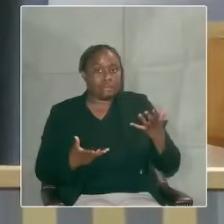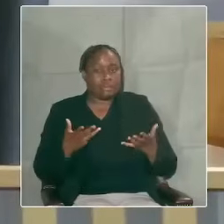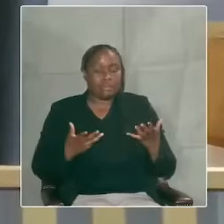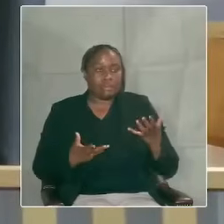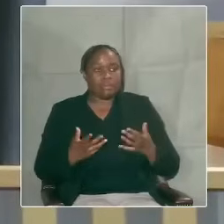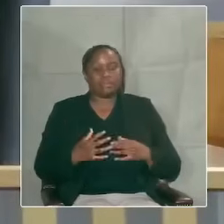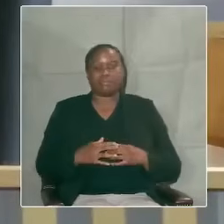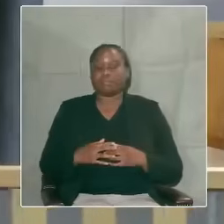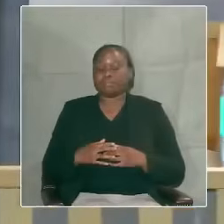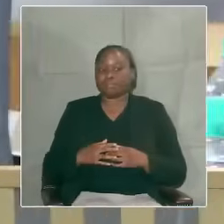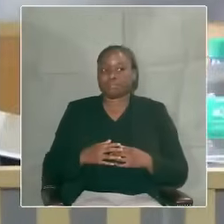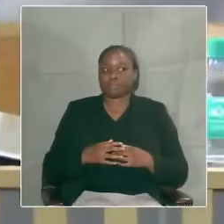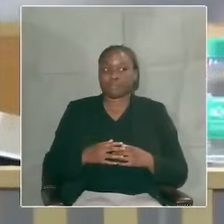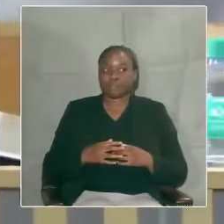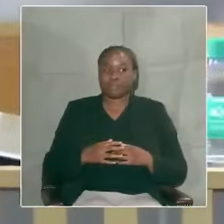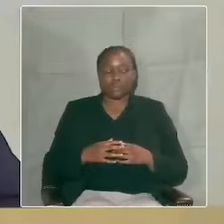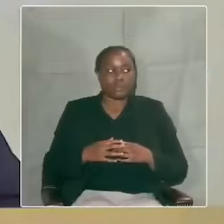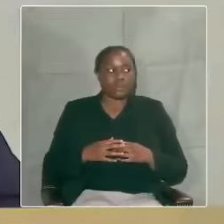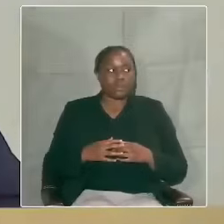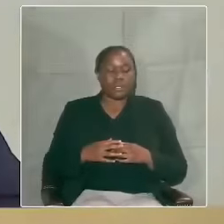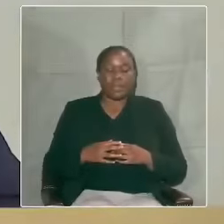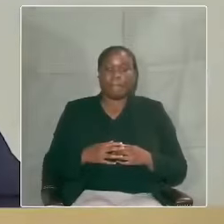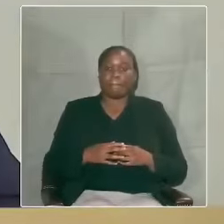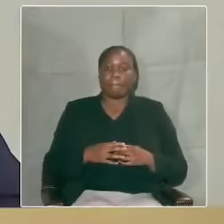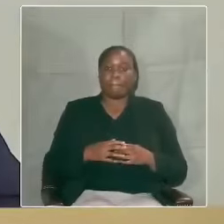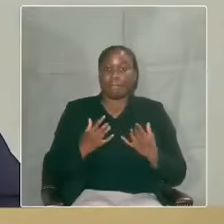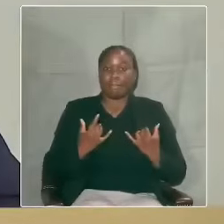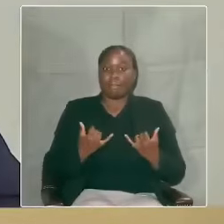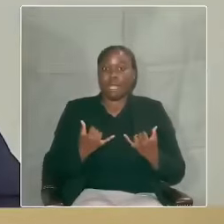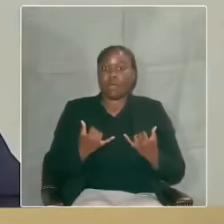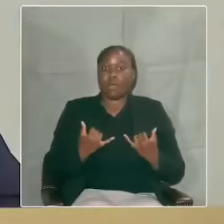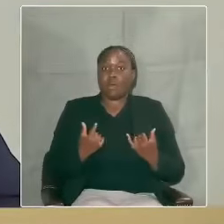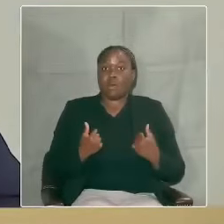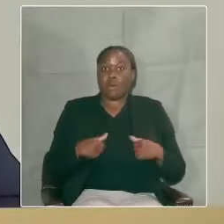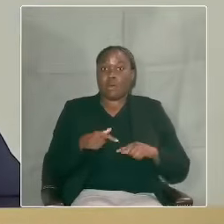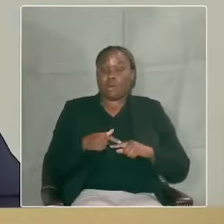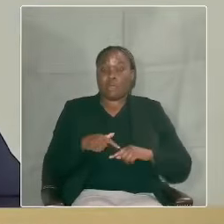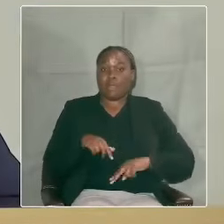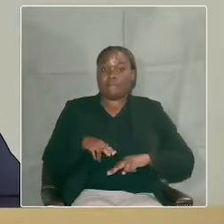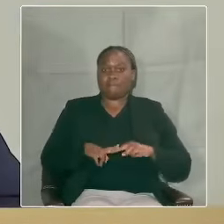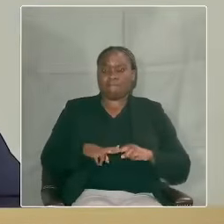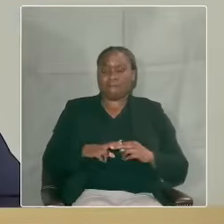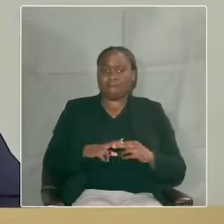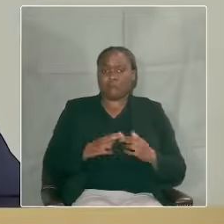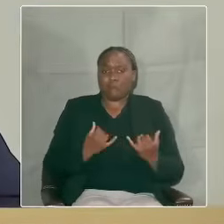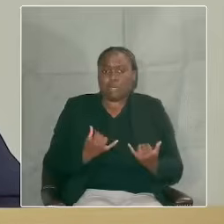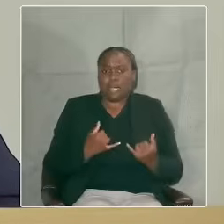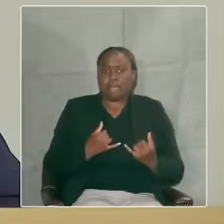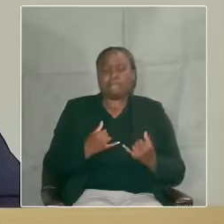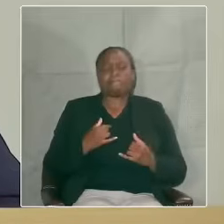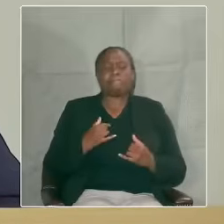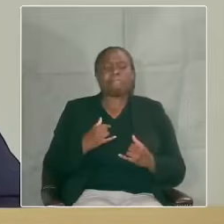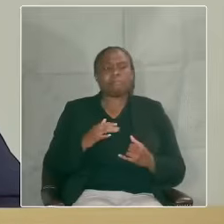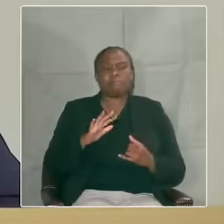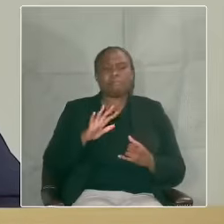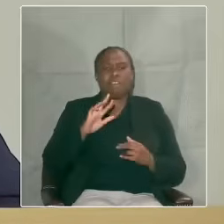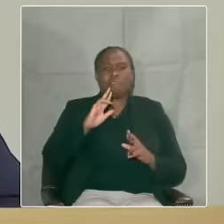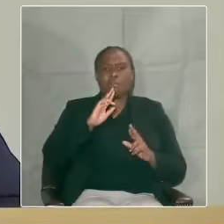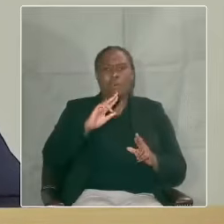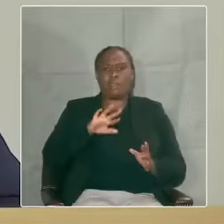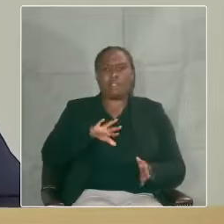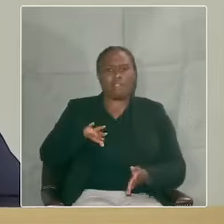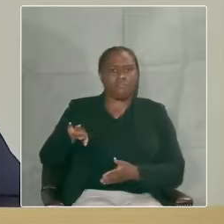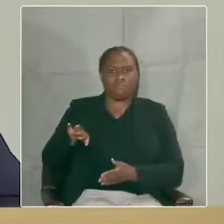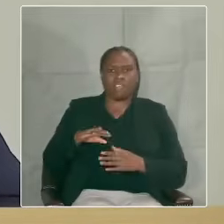yeah, so the high water mark, As we are sitting here today, forget about the report. As we are sitting here